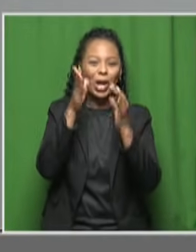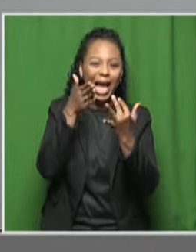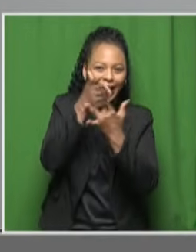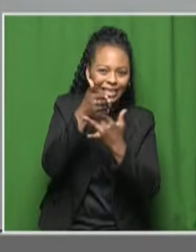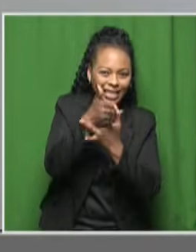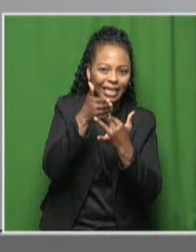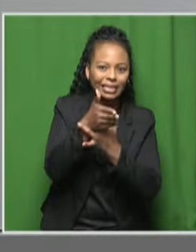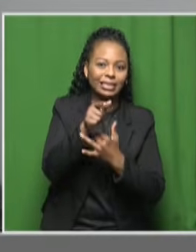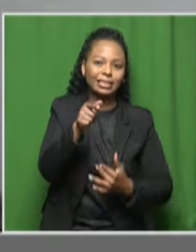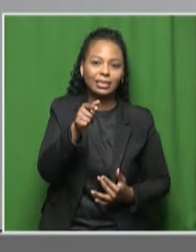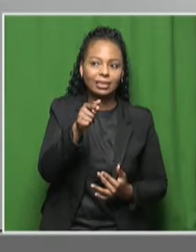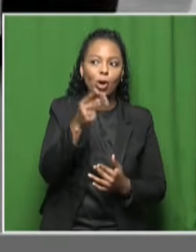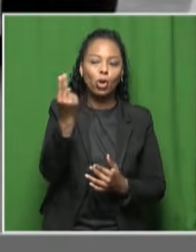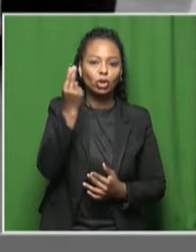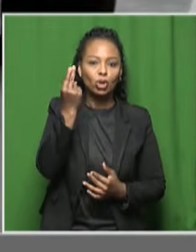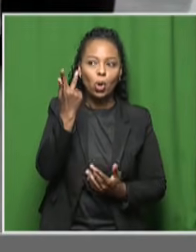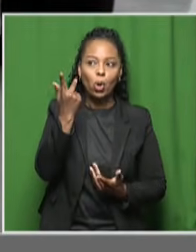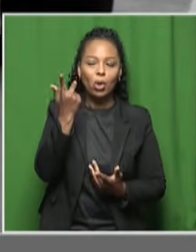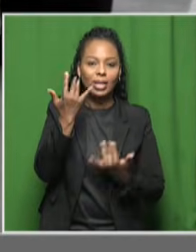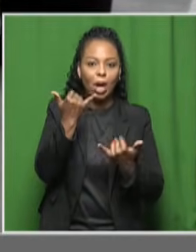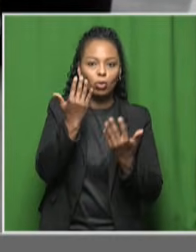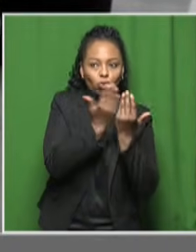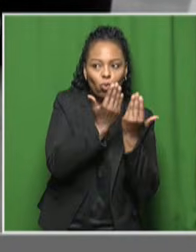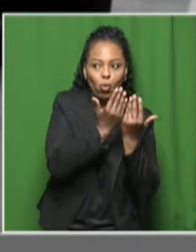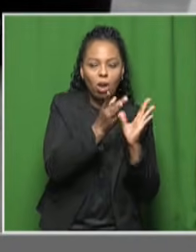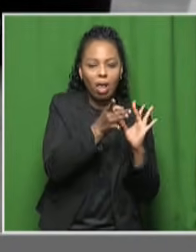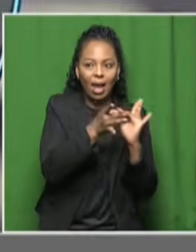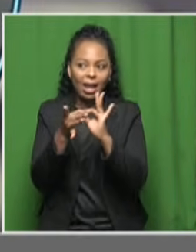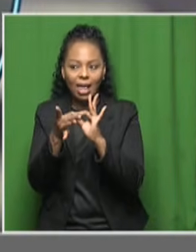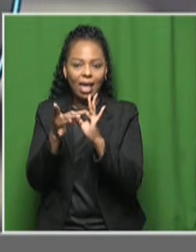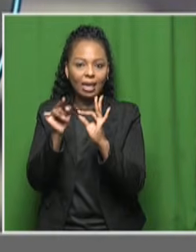the skills being relayed to the learners, and